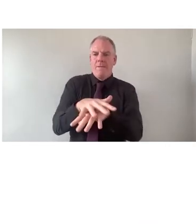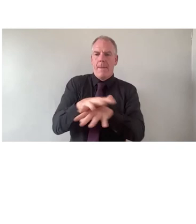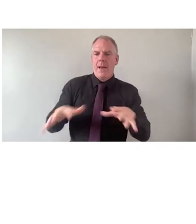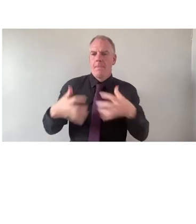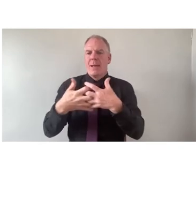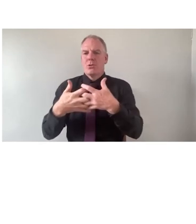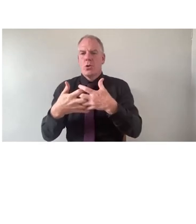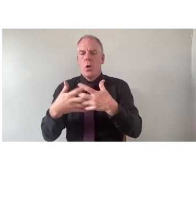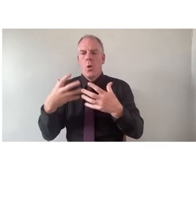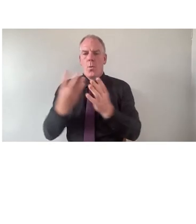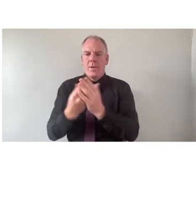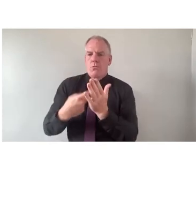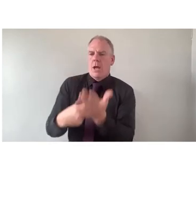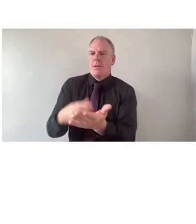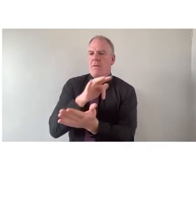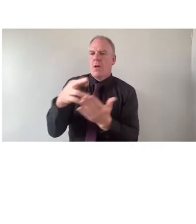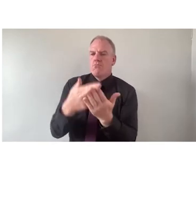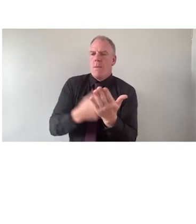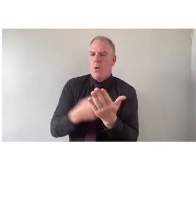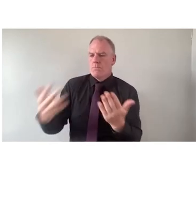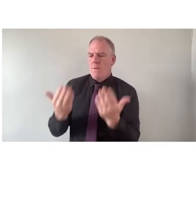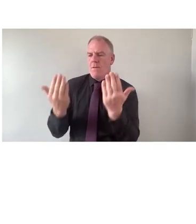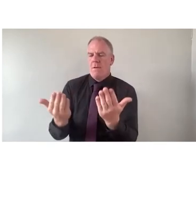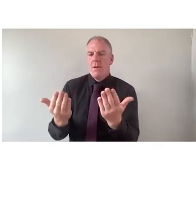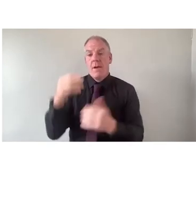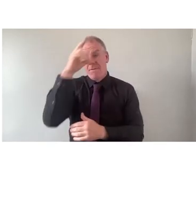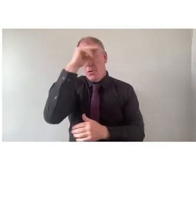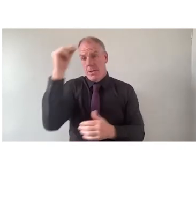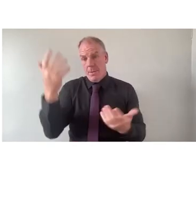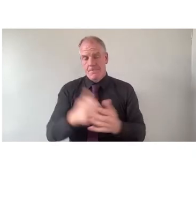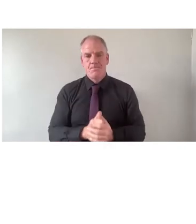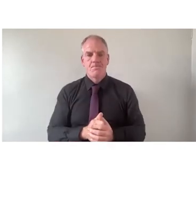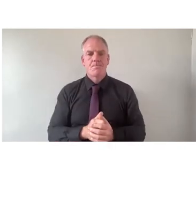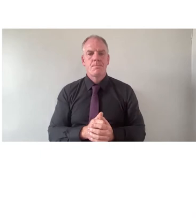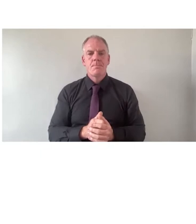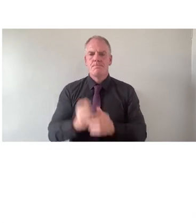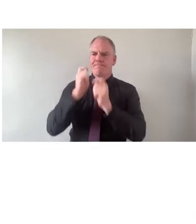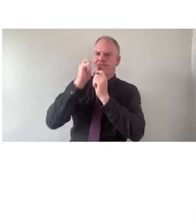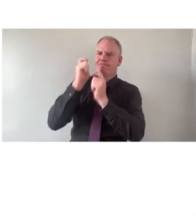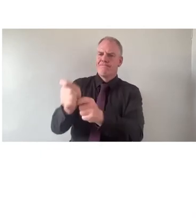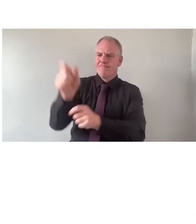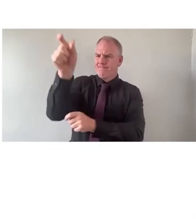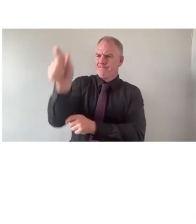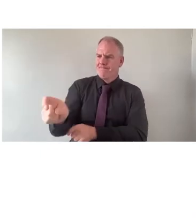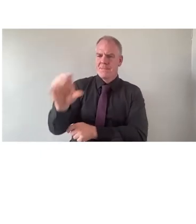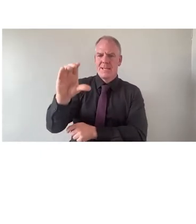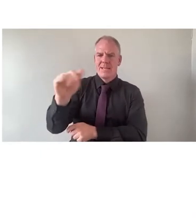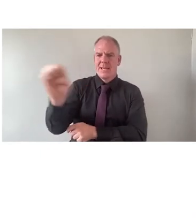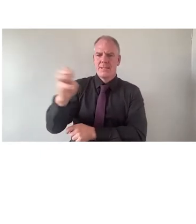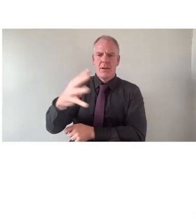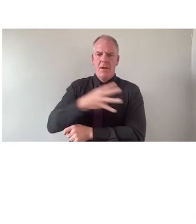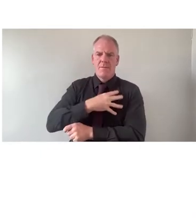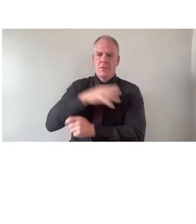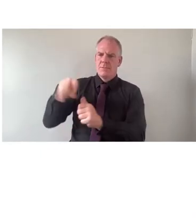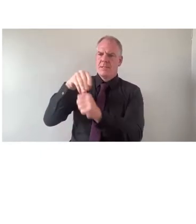the recommendations in these reports. So just to take a couple of examples, assigning dedicated case officers who are specially